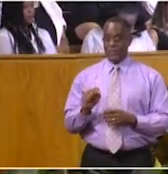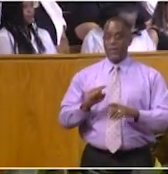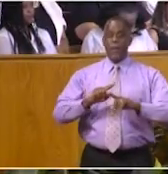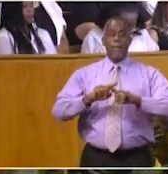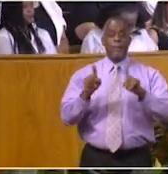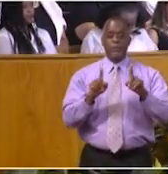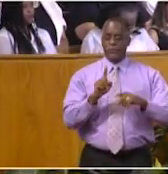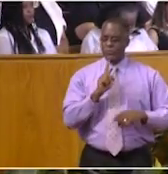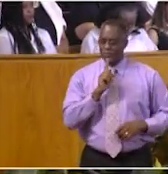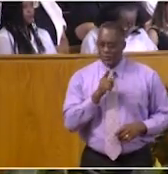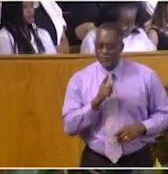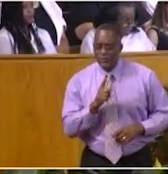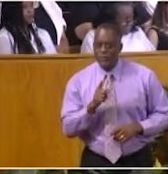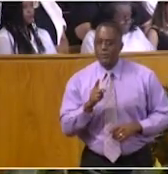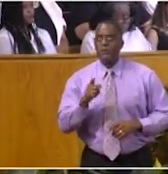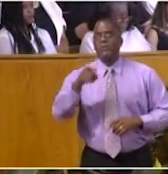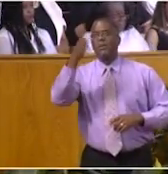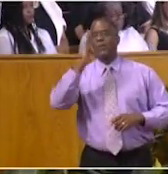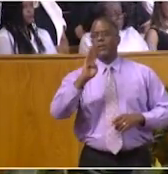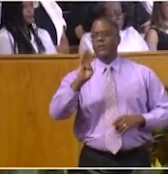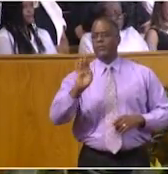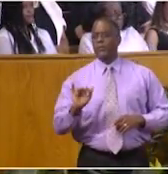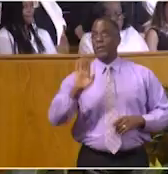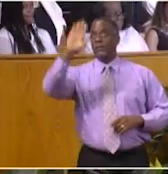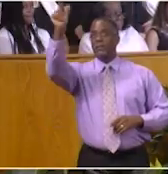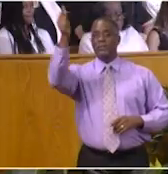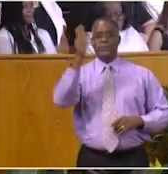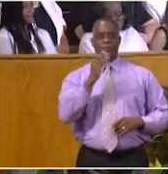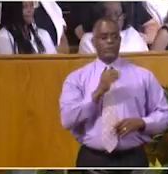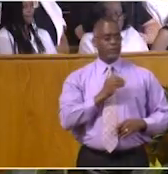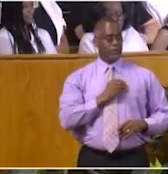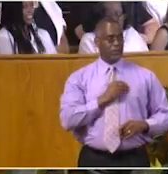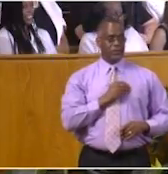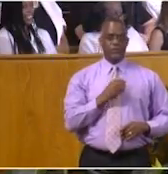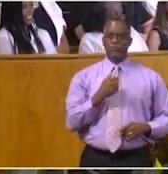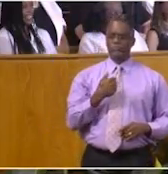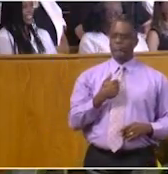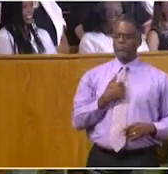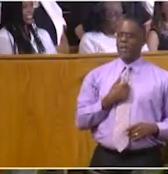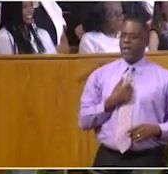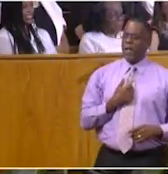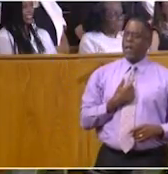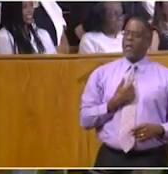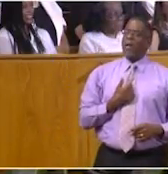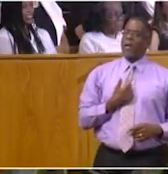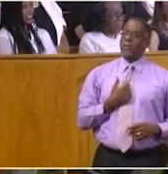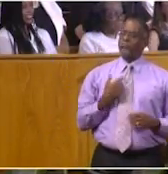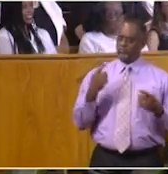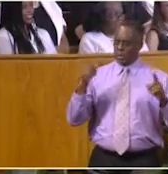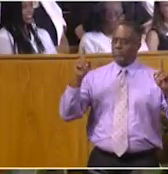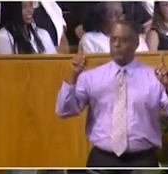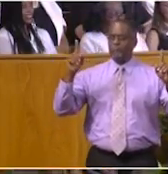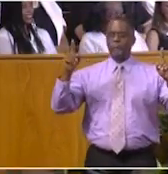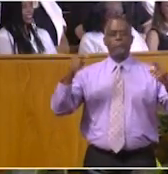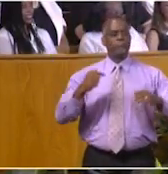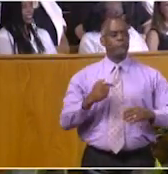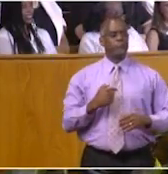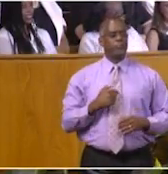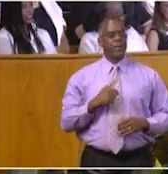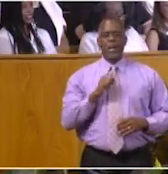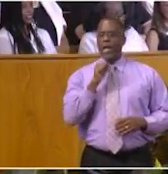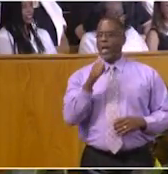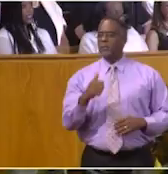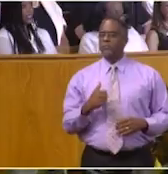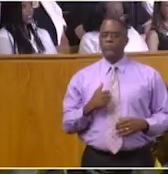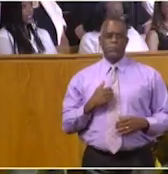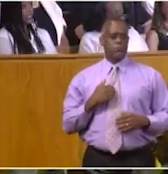but by the grace of God, I am what I am. And I offer no apologies